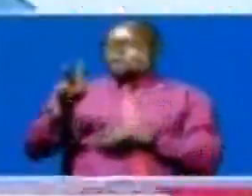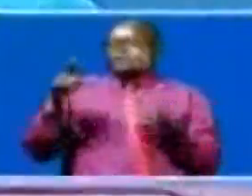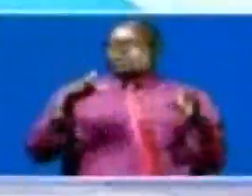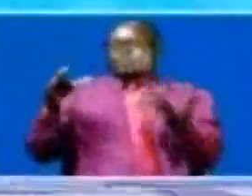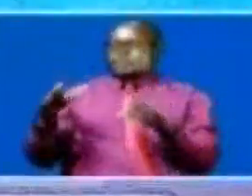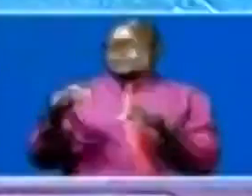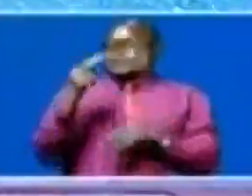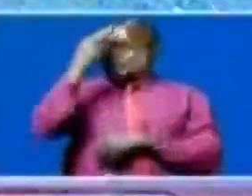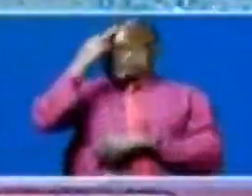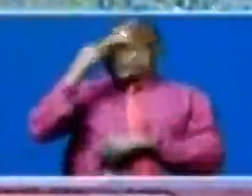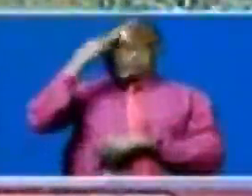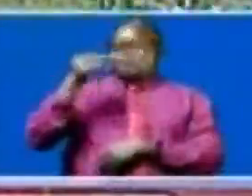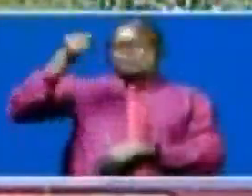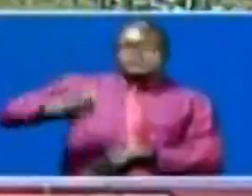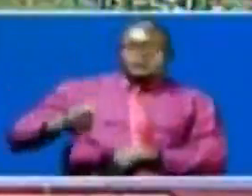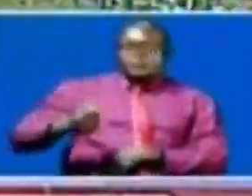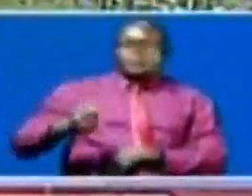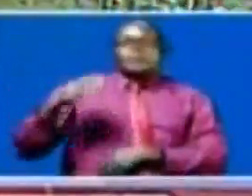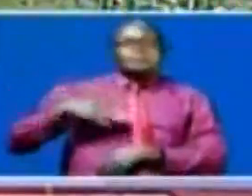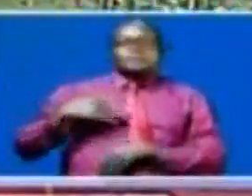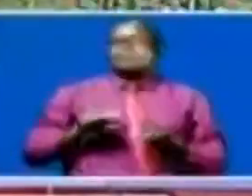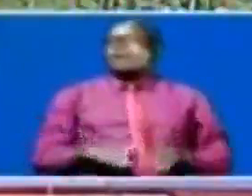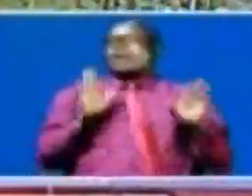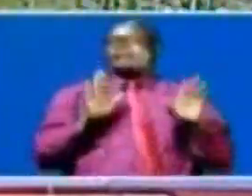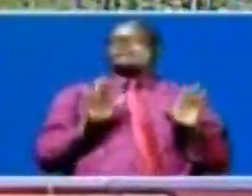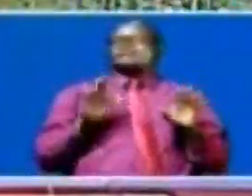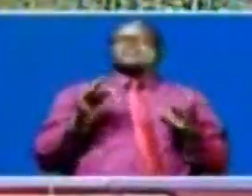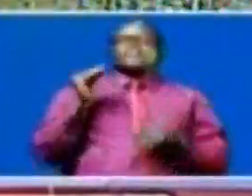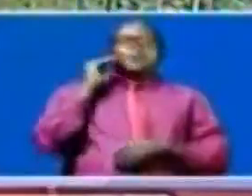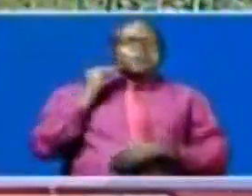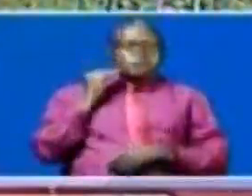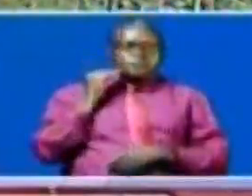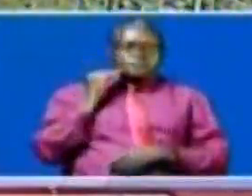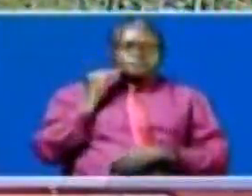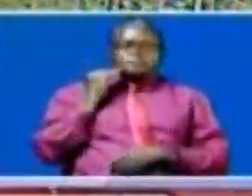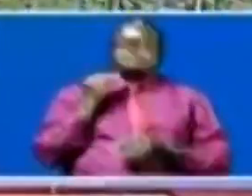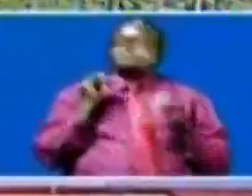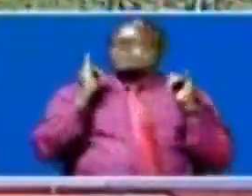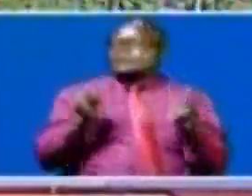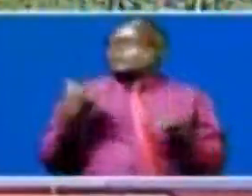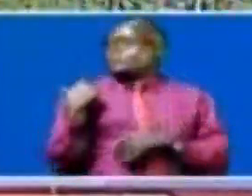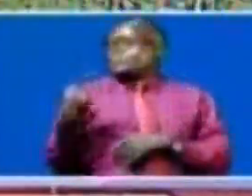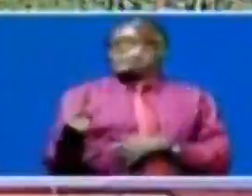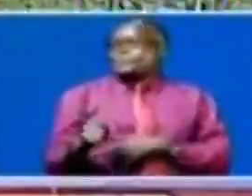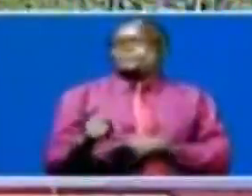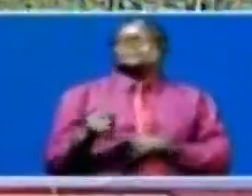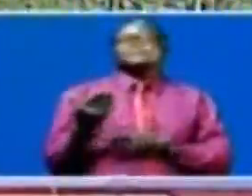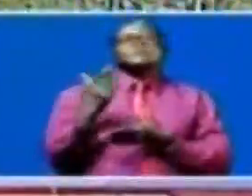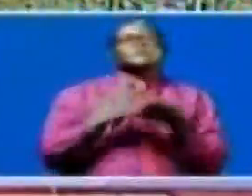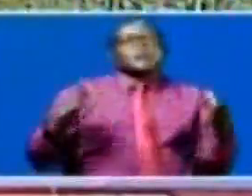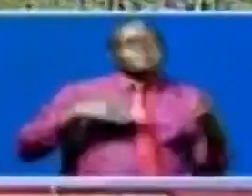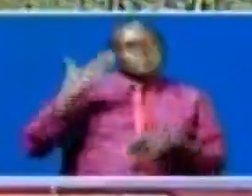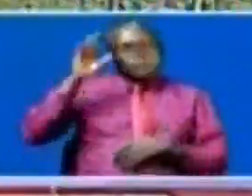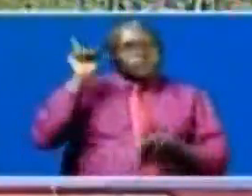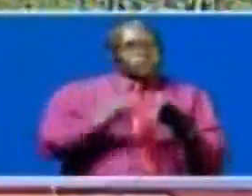in Narok South that has forced locals to flee for their dear lives. The latest flare-up has led to uncertainty